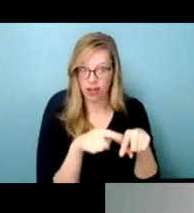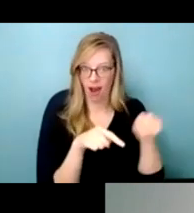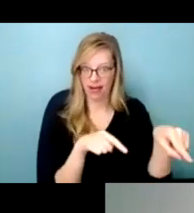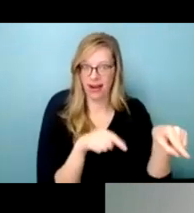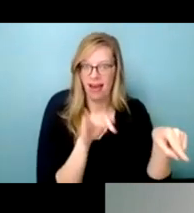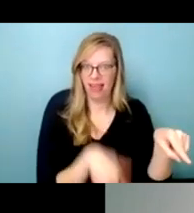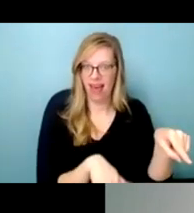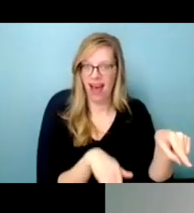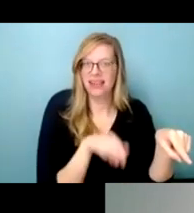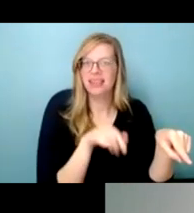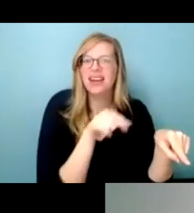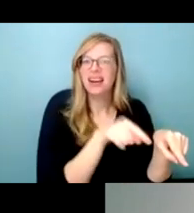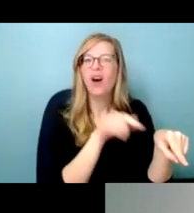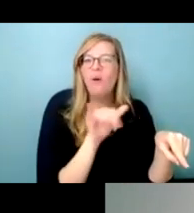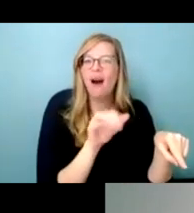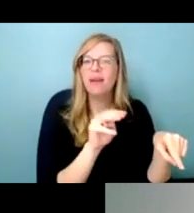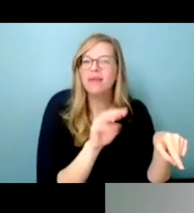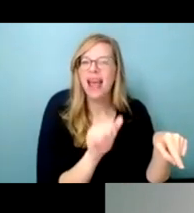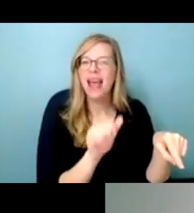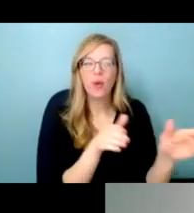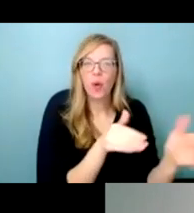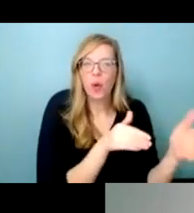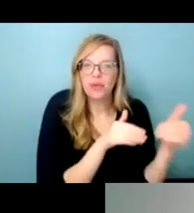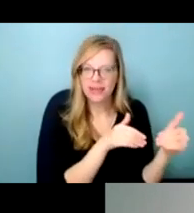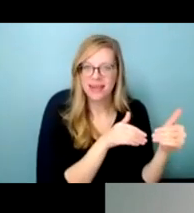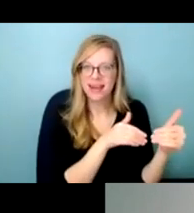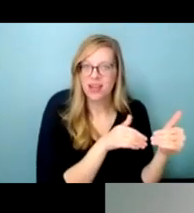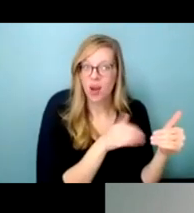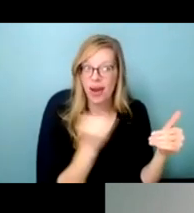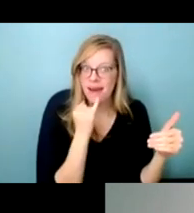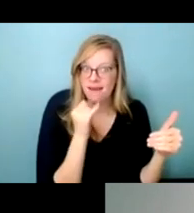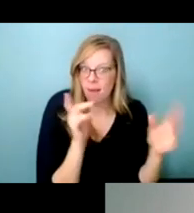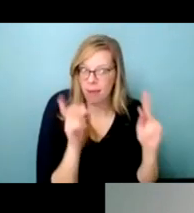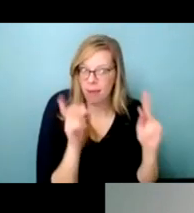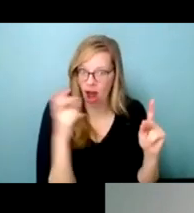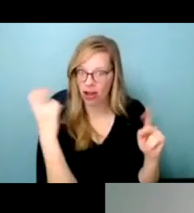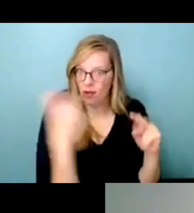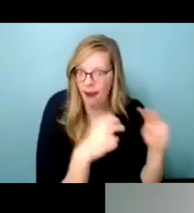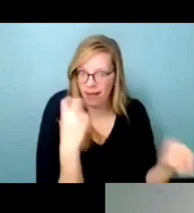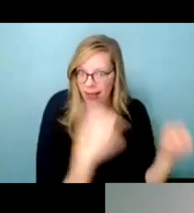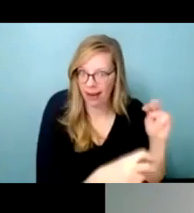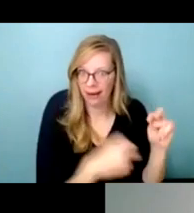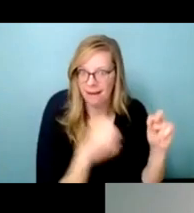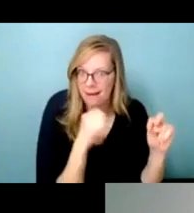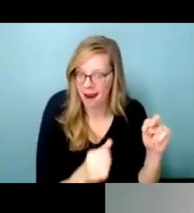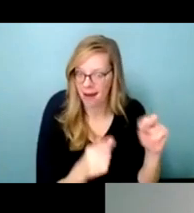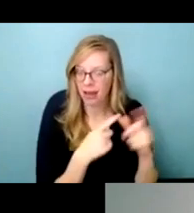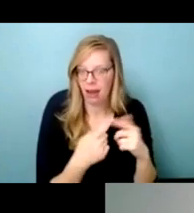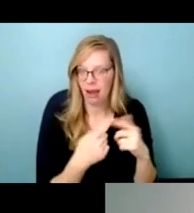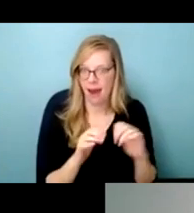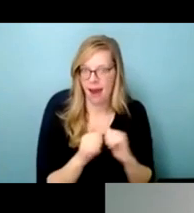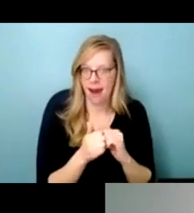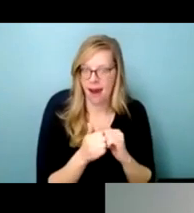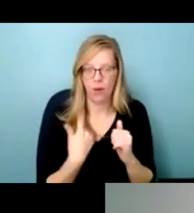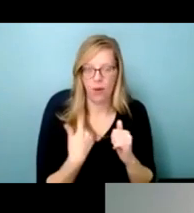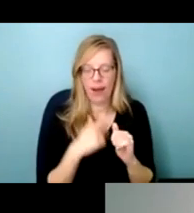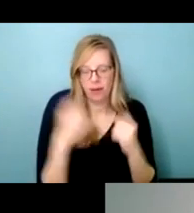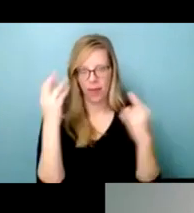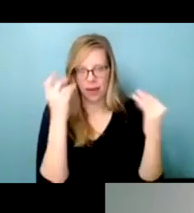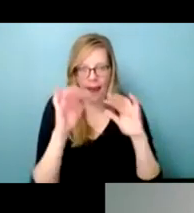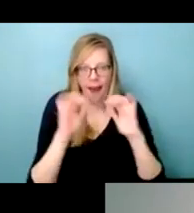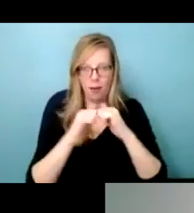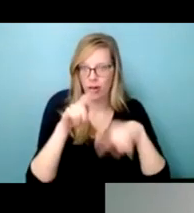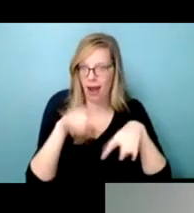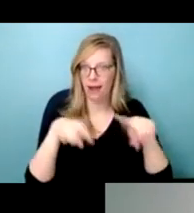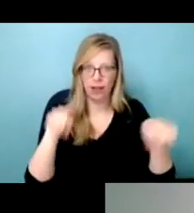perspective, definitely those are things that keep me up at night, and trying to diversify in the middle of a pandemic with other